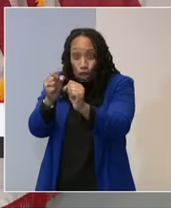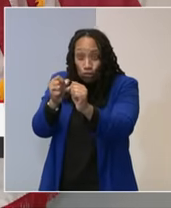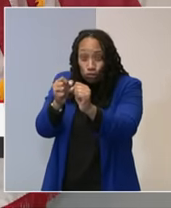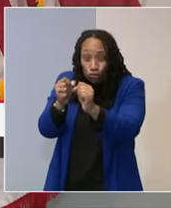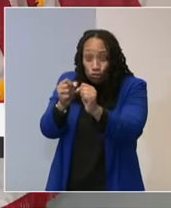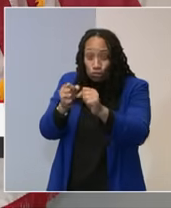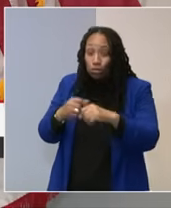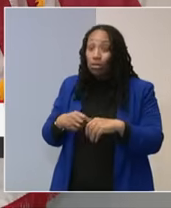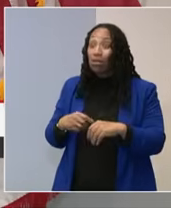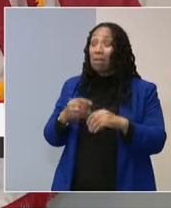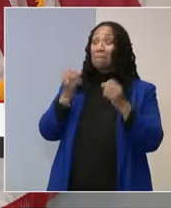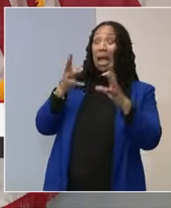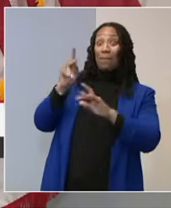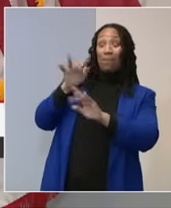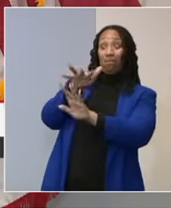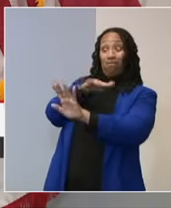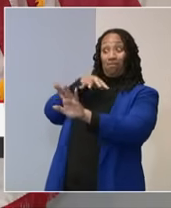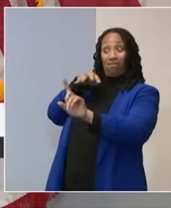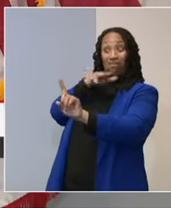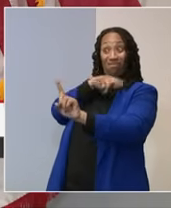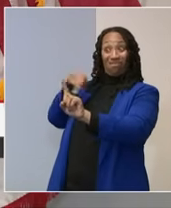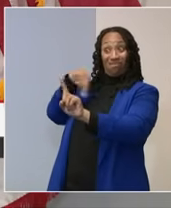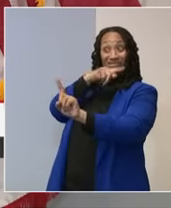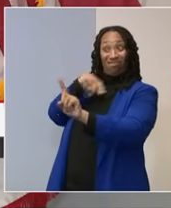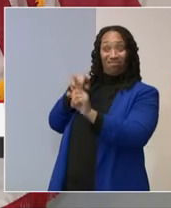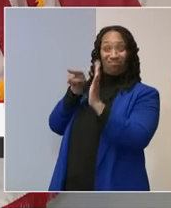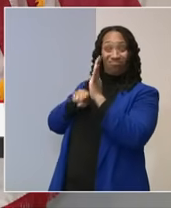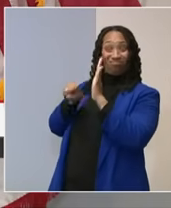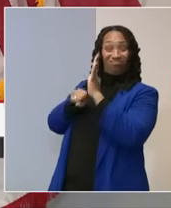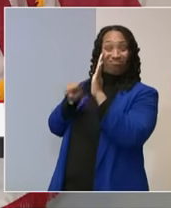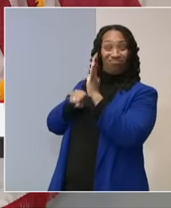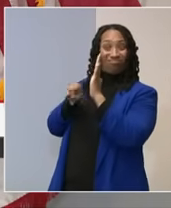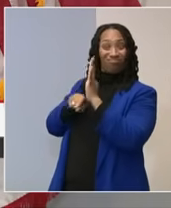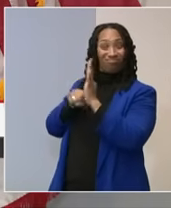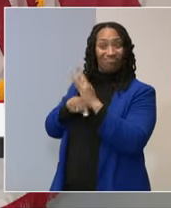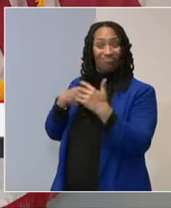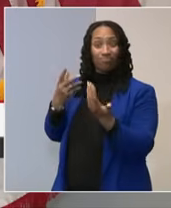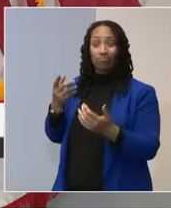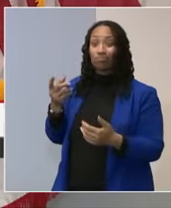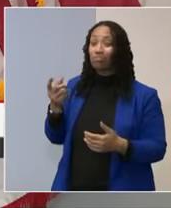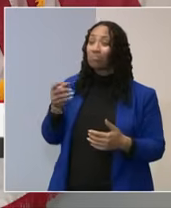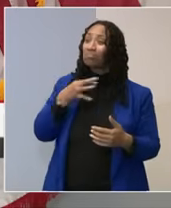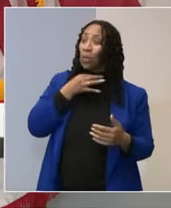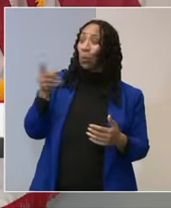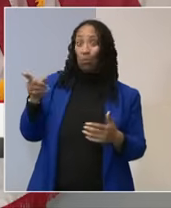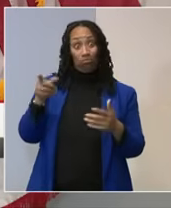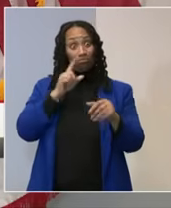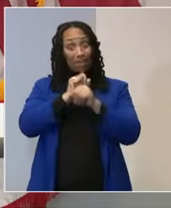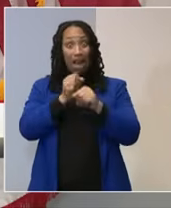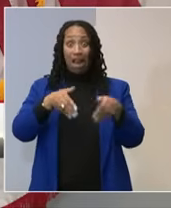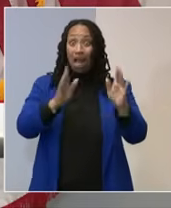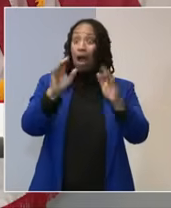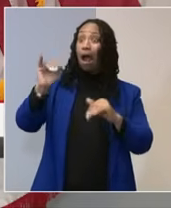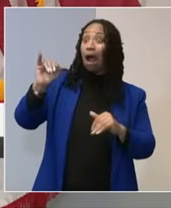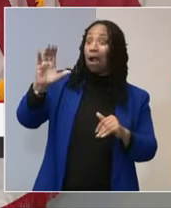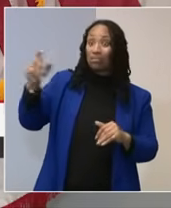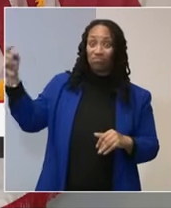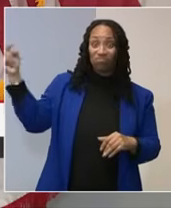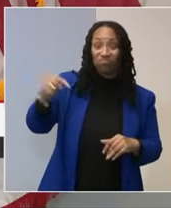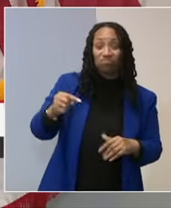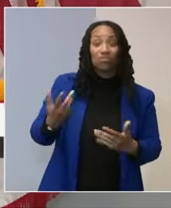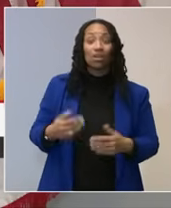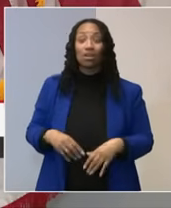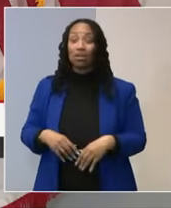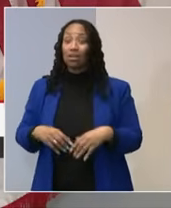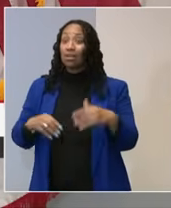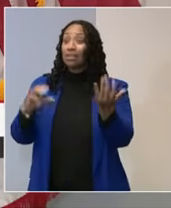up enough about ICE and the Border Patrol and their attack on district citizens. And that would